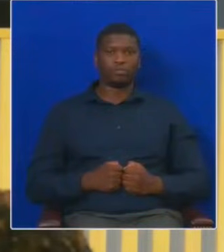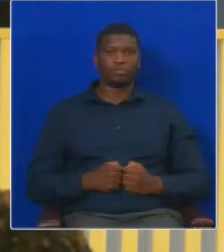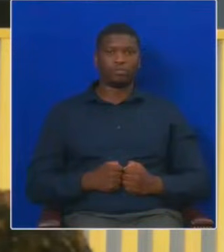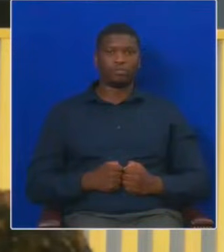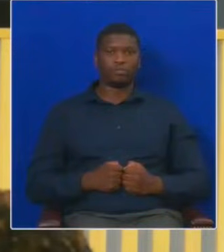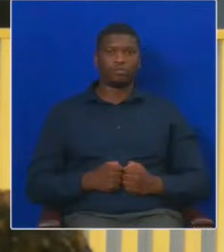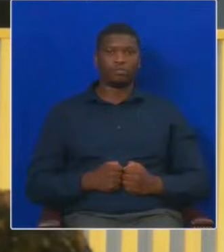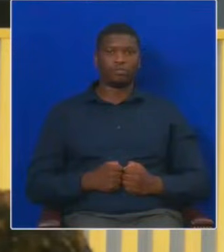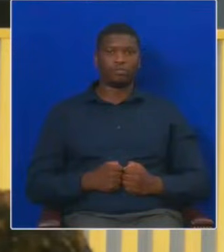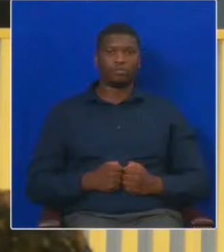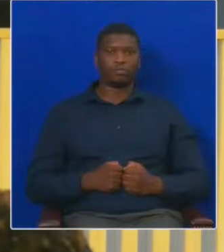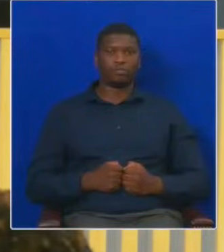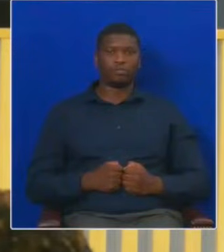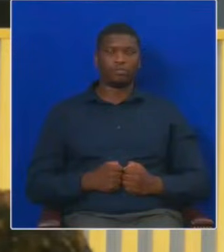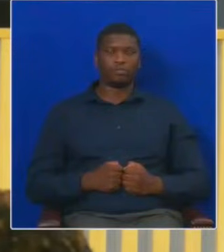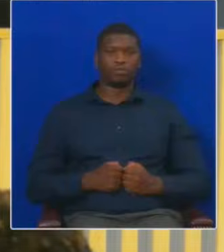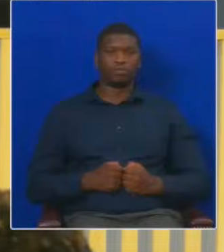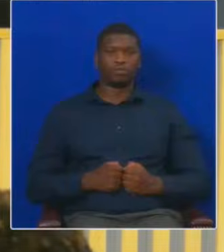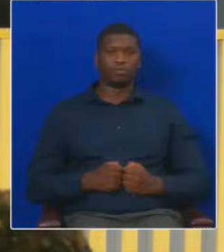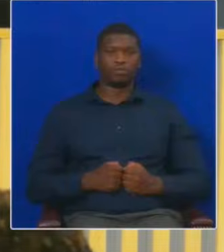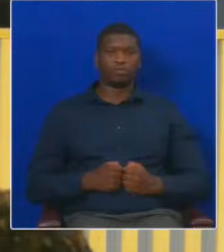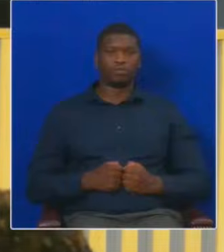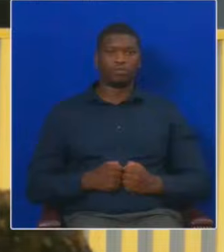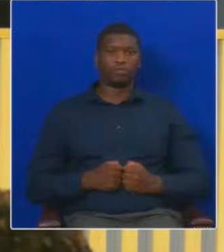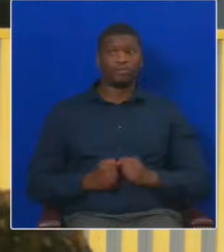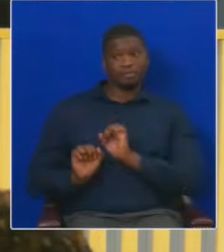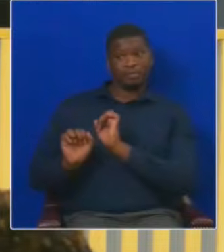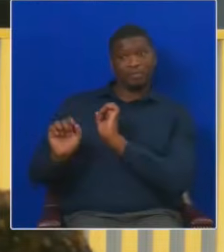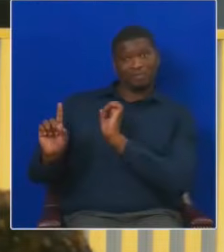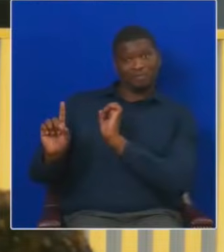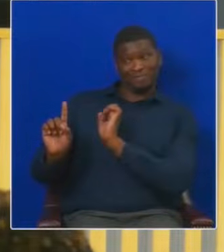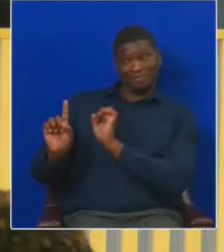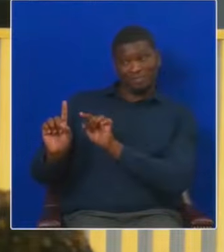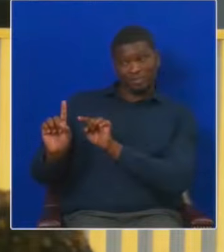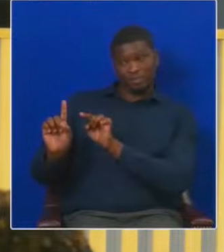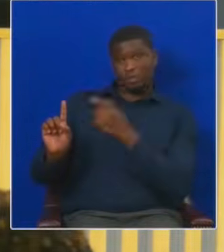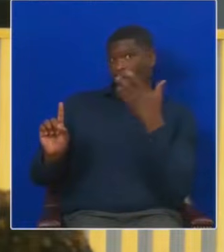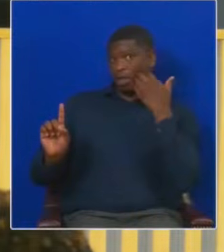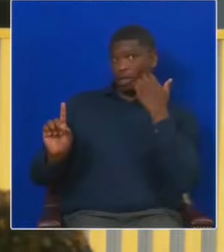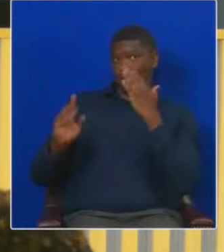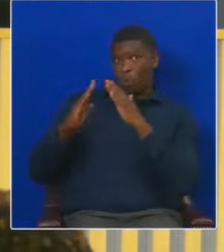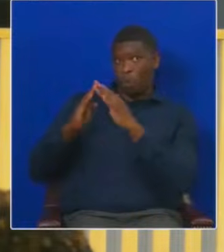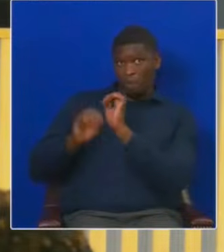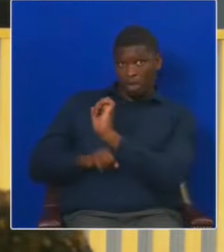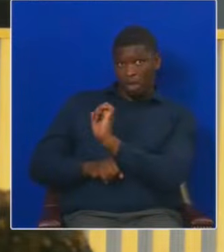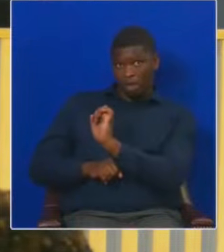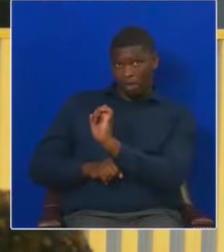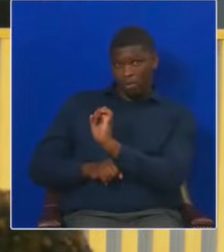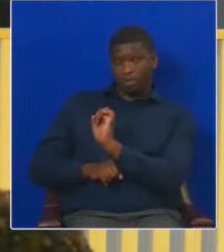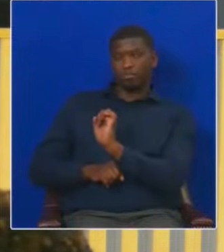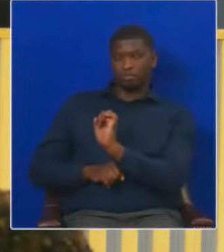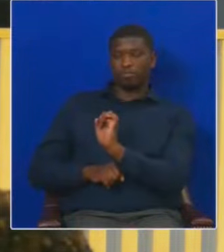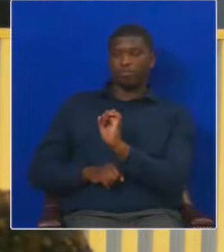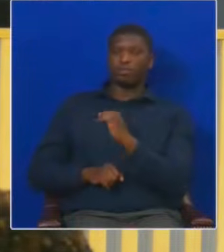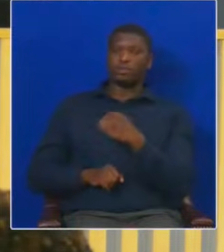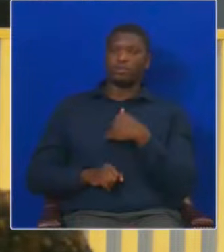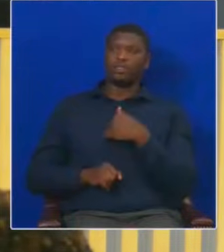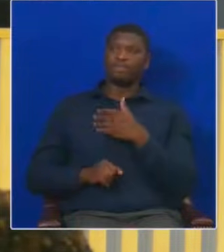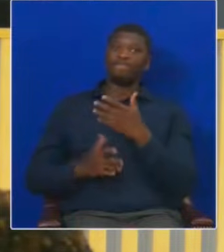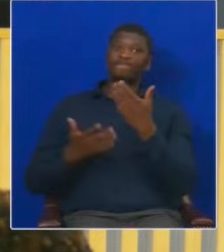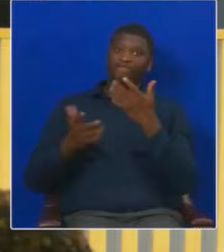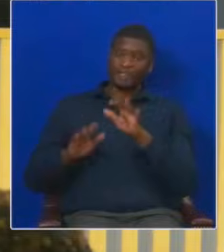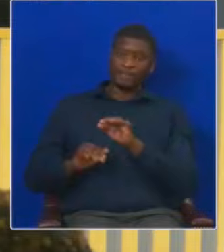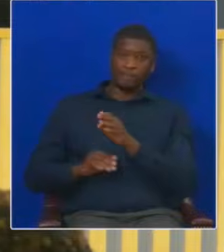at the premises of Mr. Madlangla, I took a list